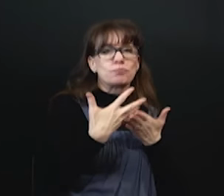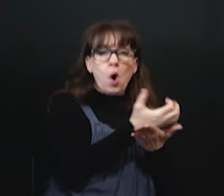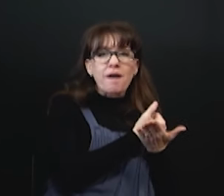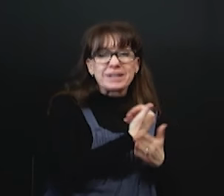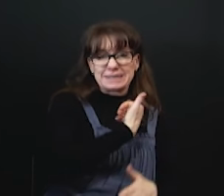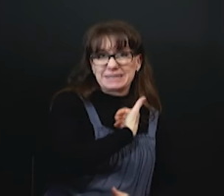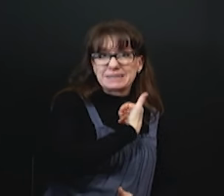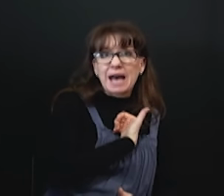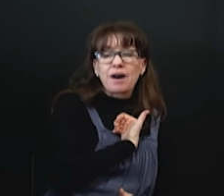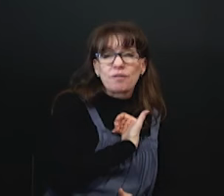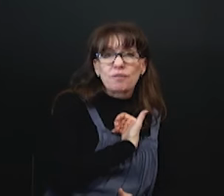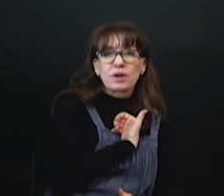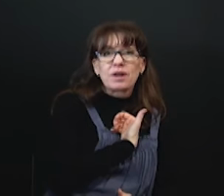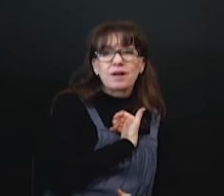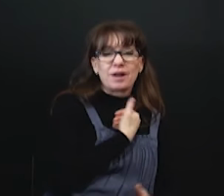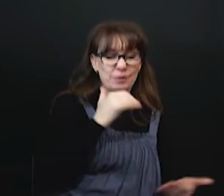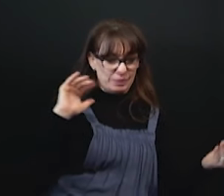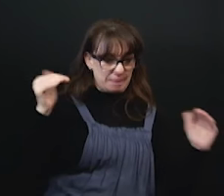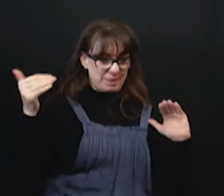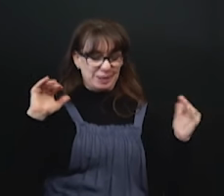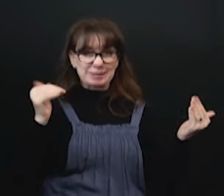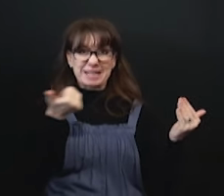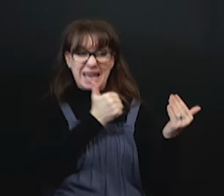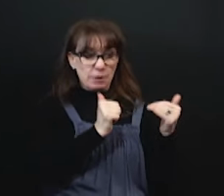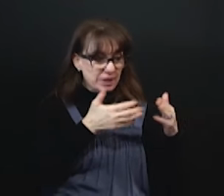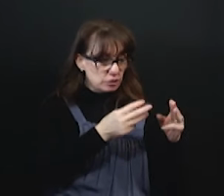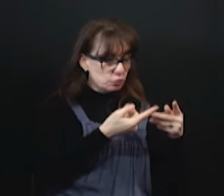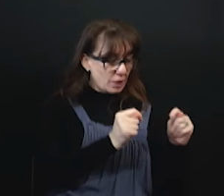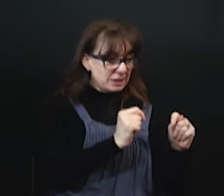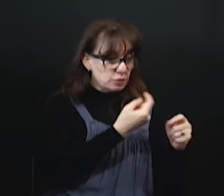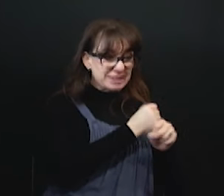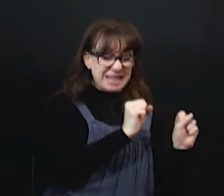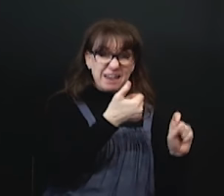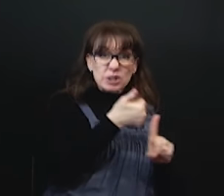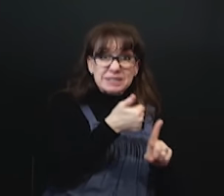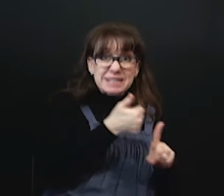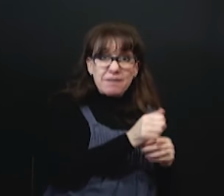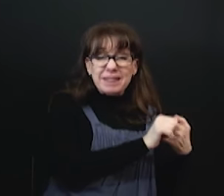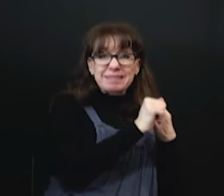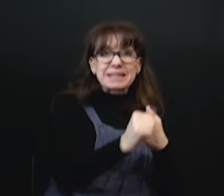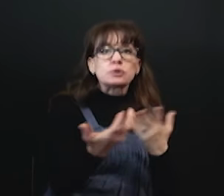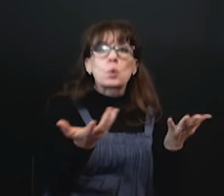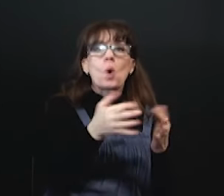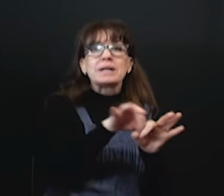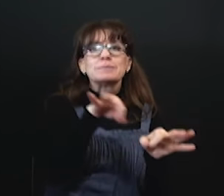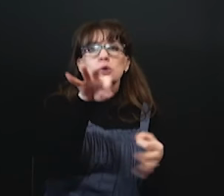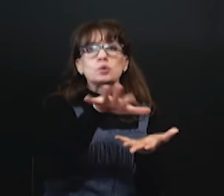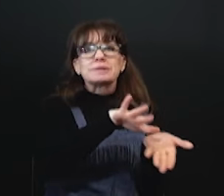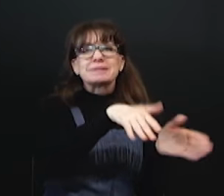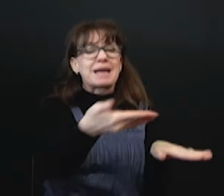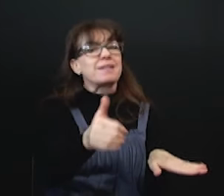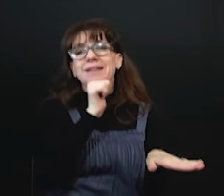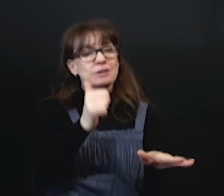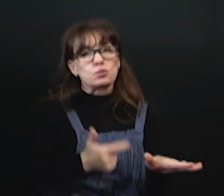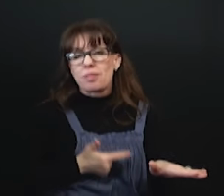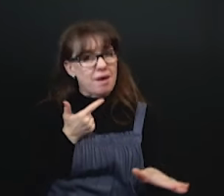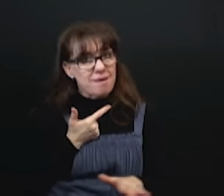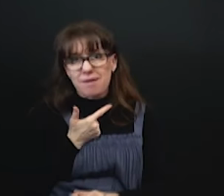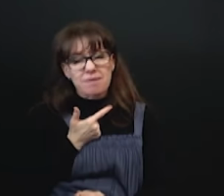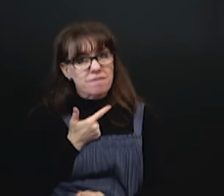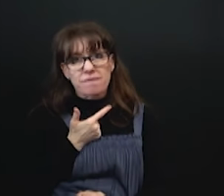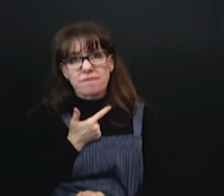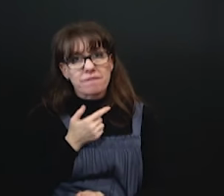itself. The utmost irony is that any way of trying to save yourself, it only leads to spiritual death, not to life.